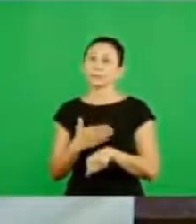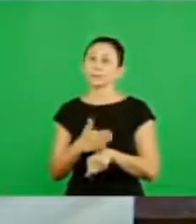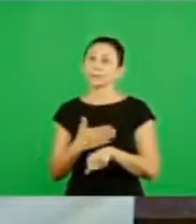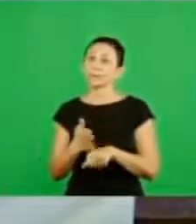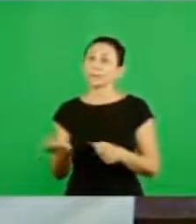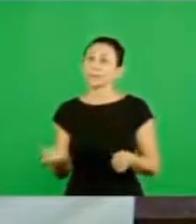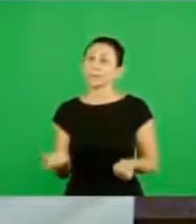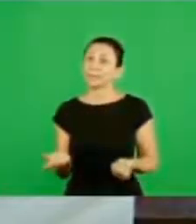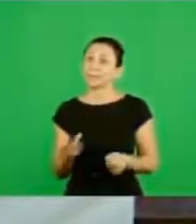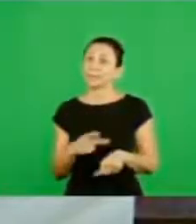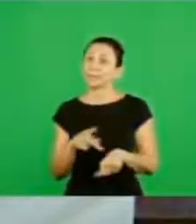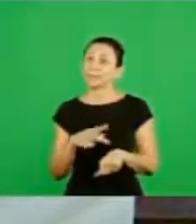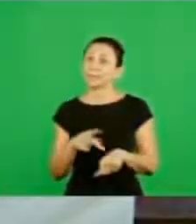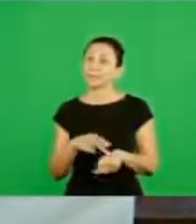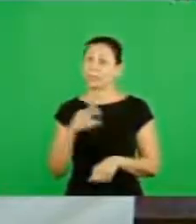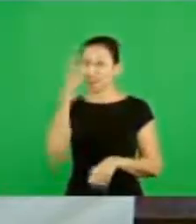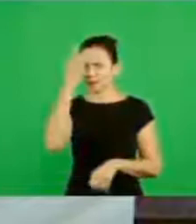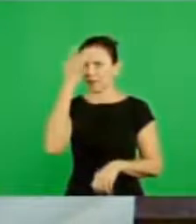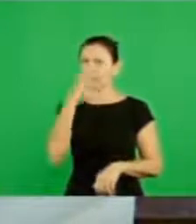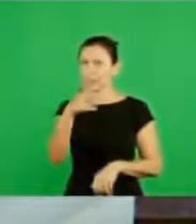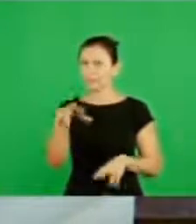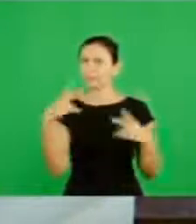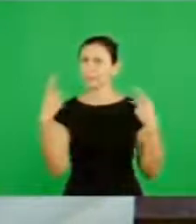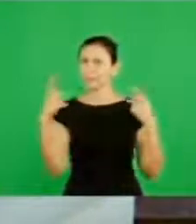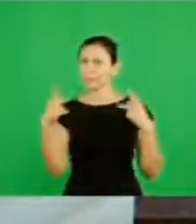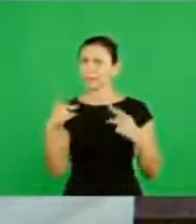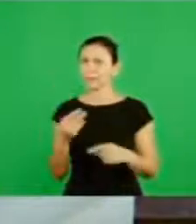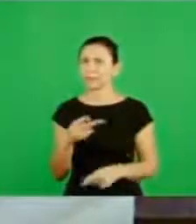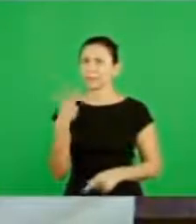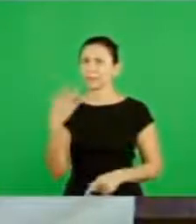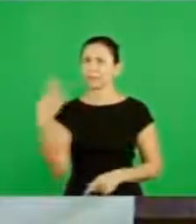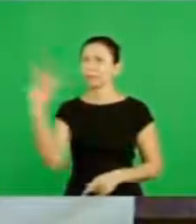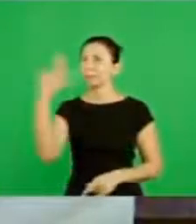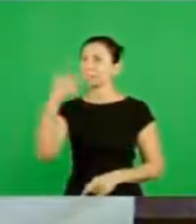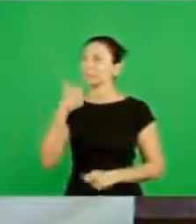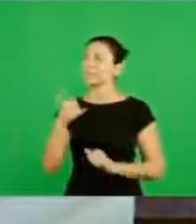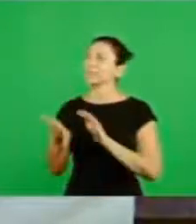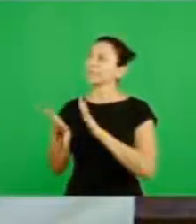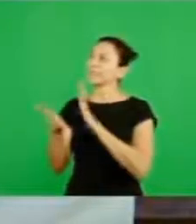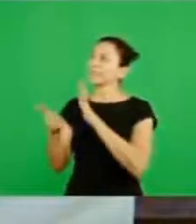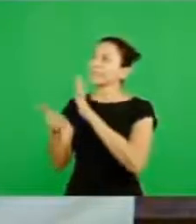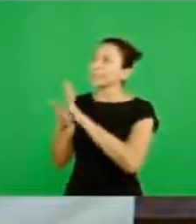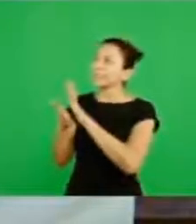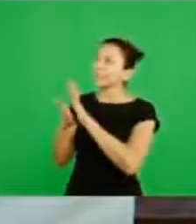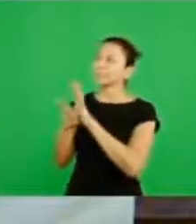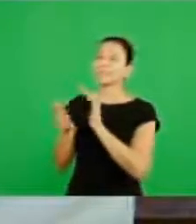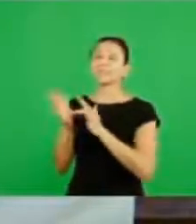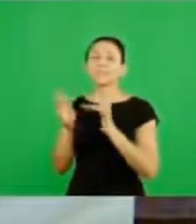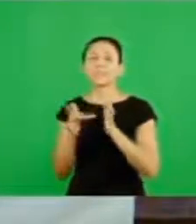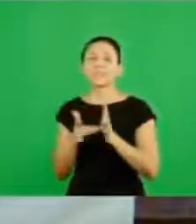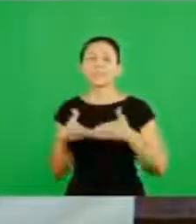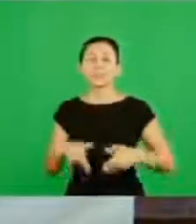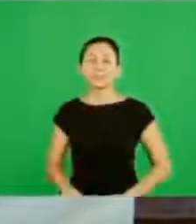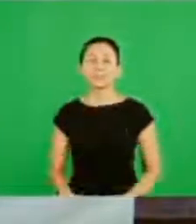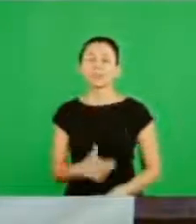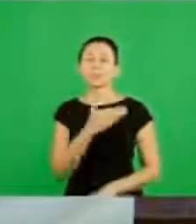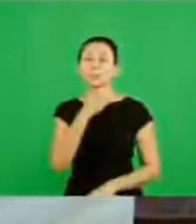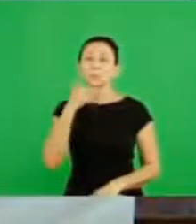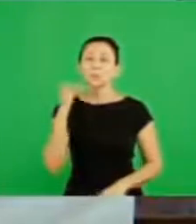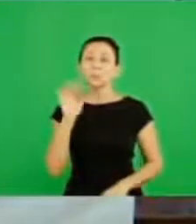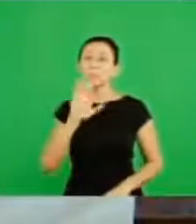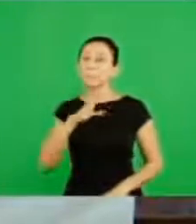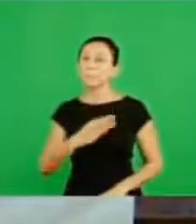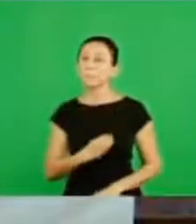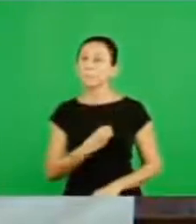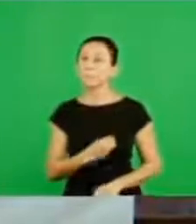know, compliments about Jesus, but no one wants to live his teachings. It's very easy for it to preach and speak well about the